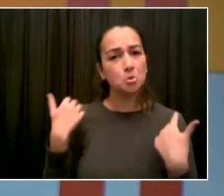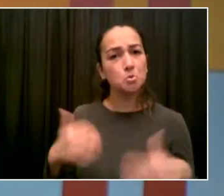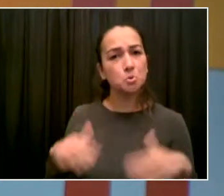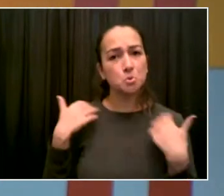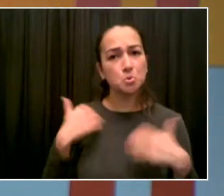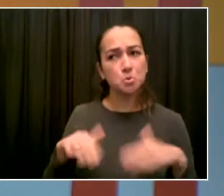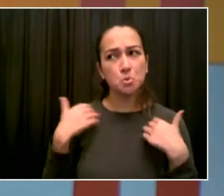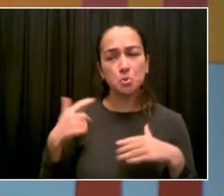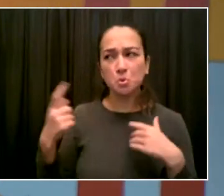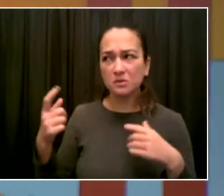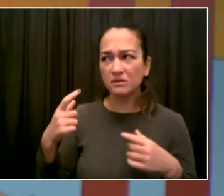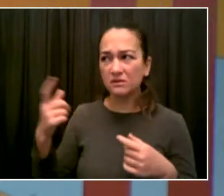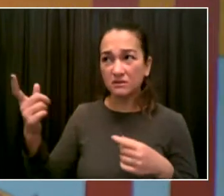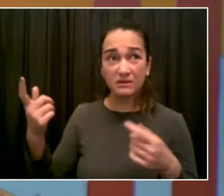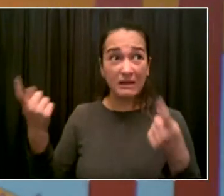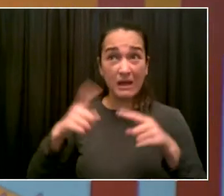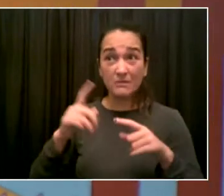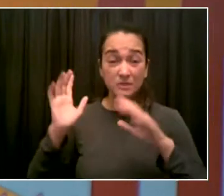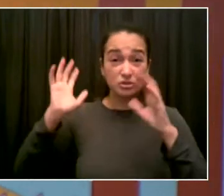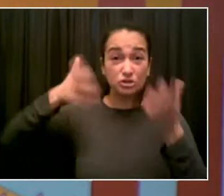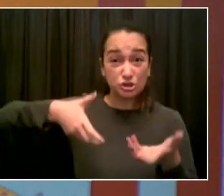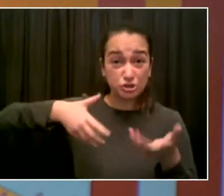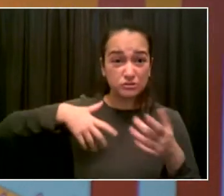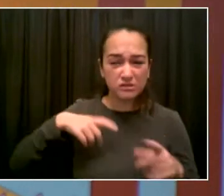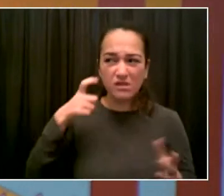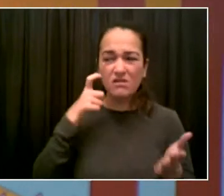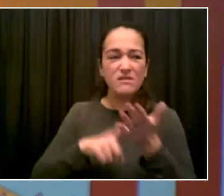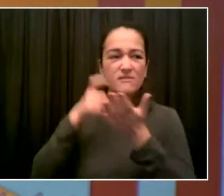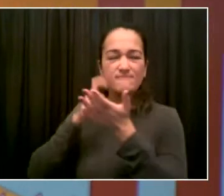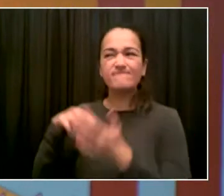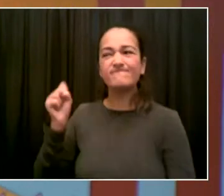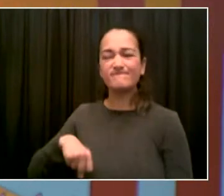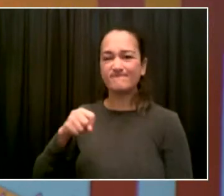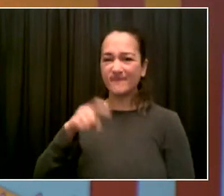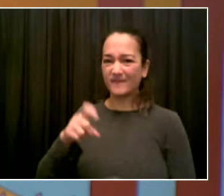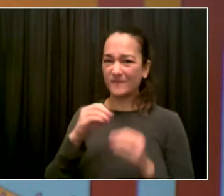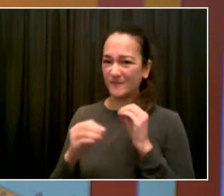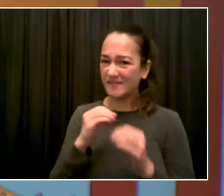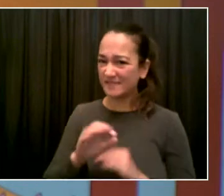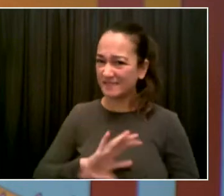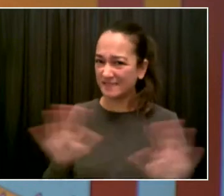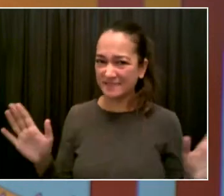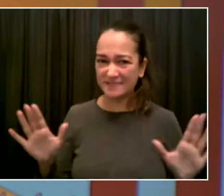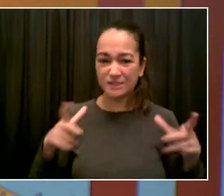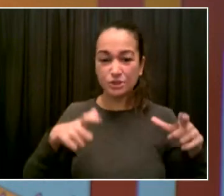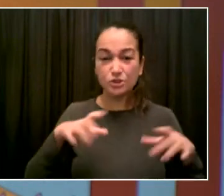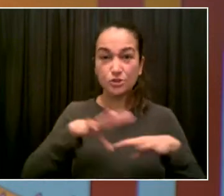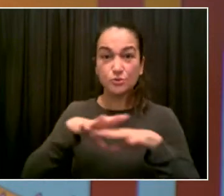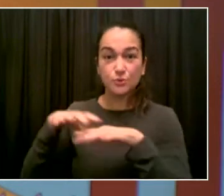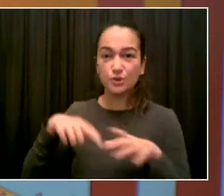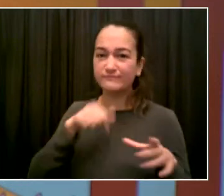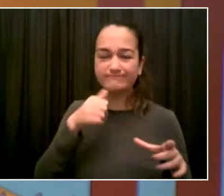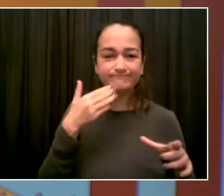that in the next week or so. The next is Lisa Rosner from WCBS.